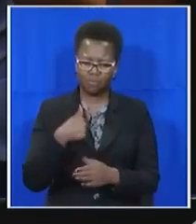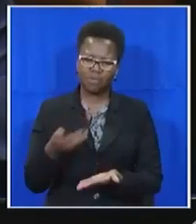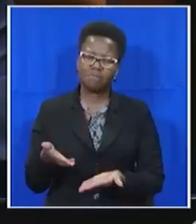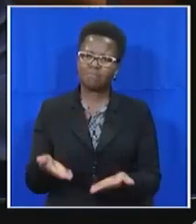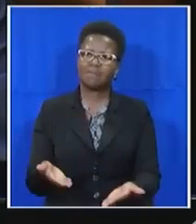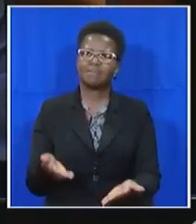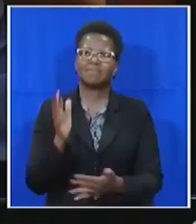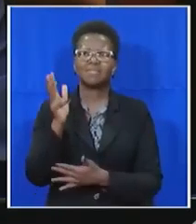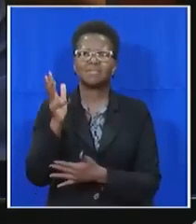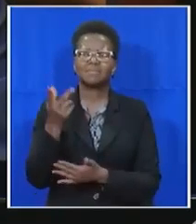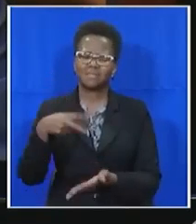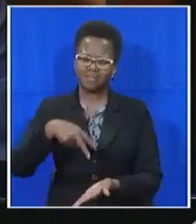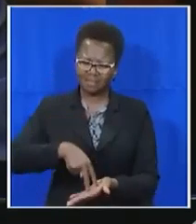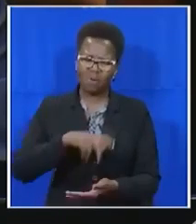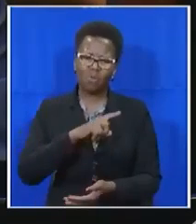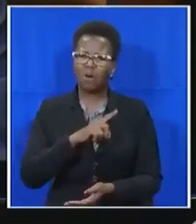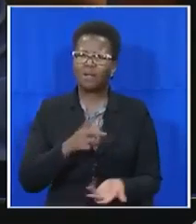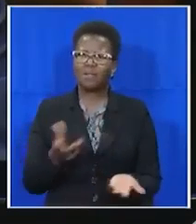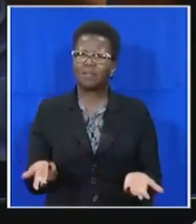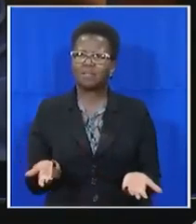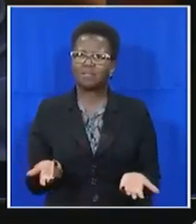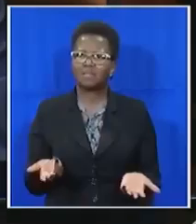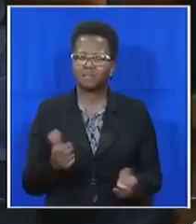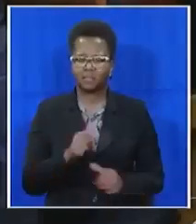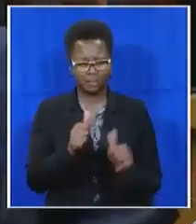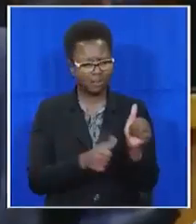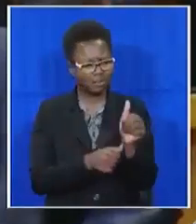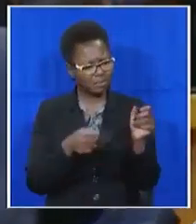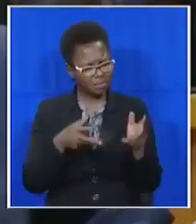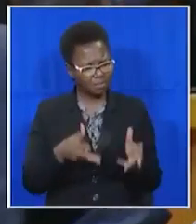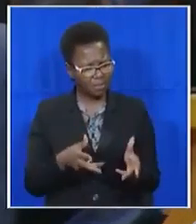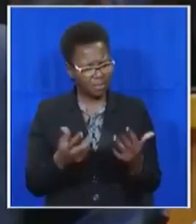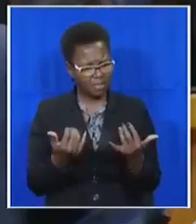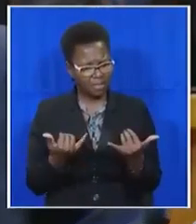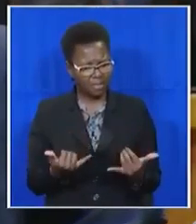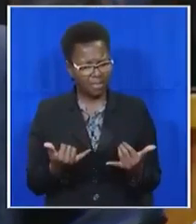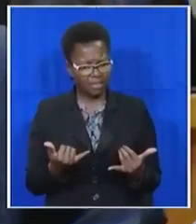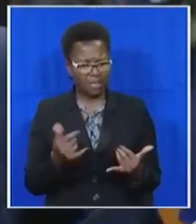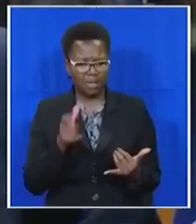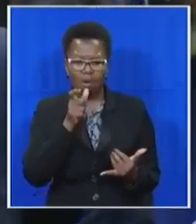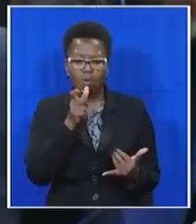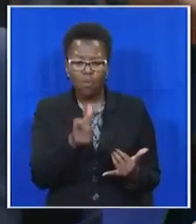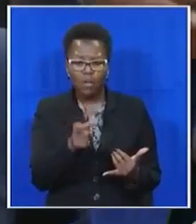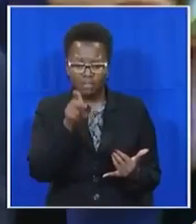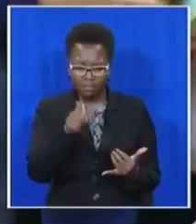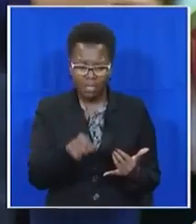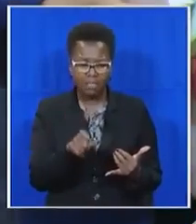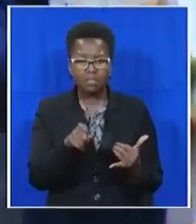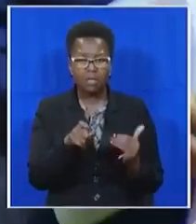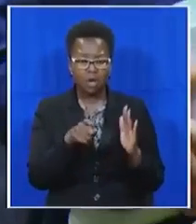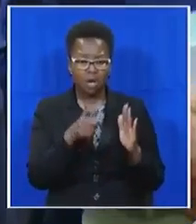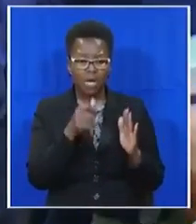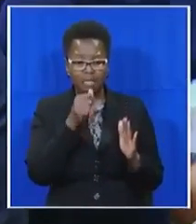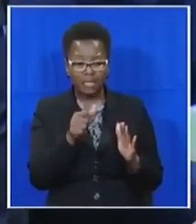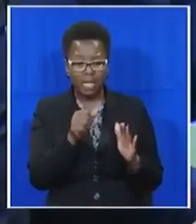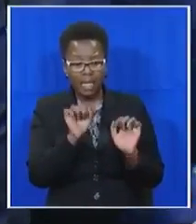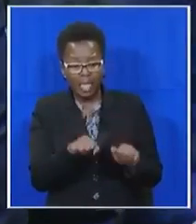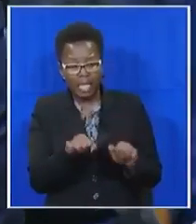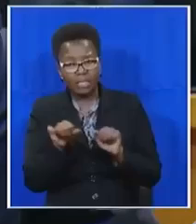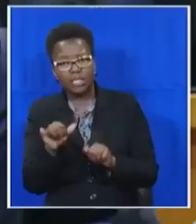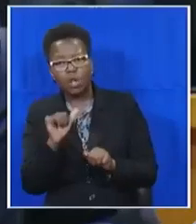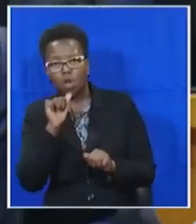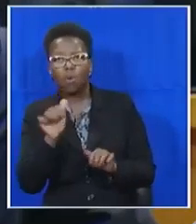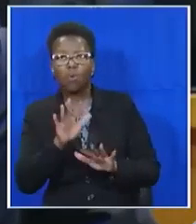so. Why are you raising on now? Deputy Speaker, because a withdrawal has to be conditional, but it's made worse, and